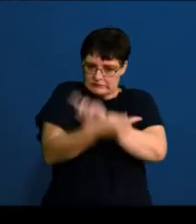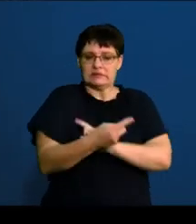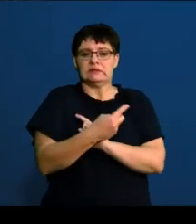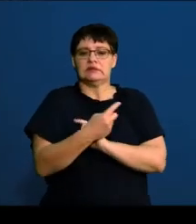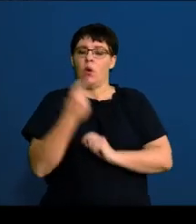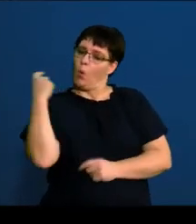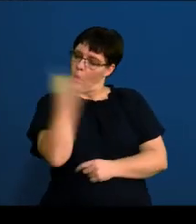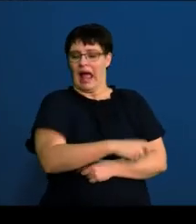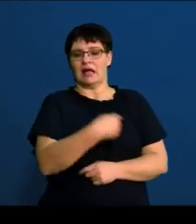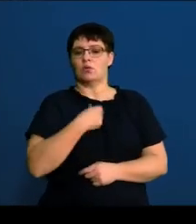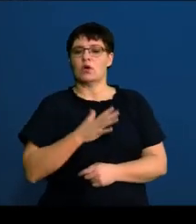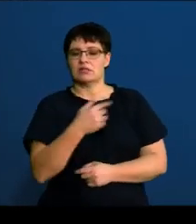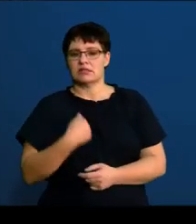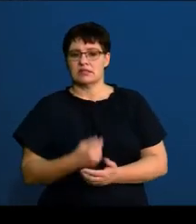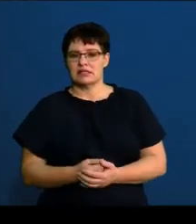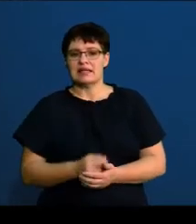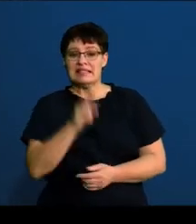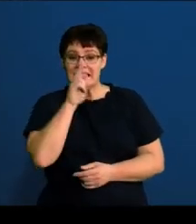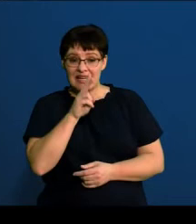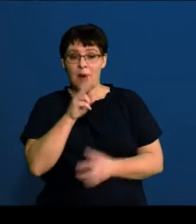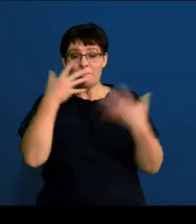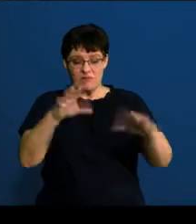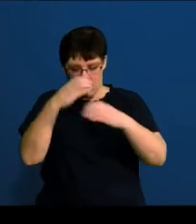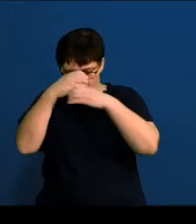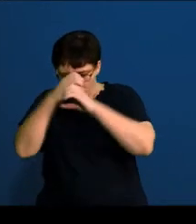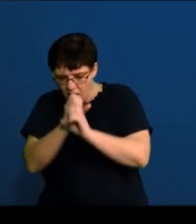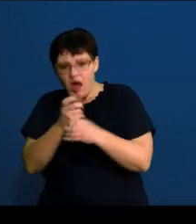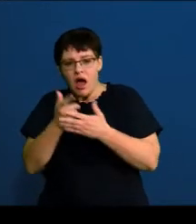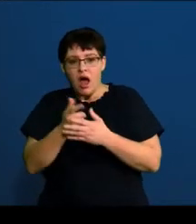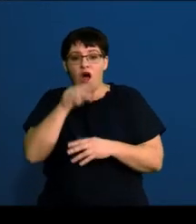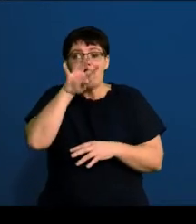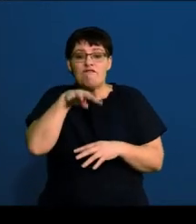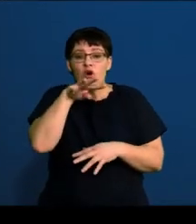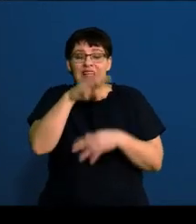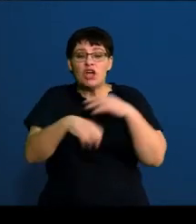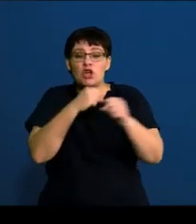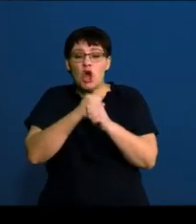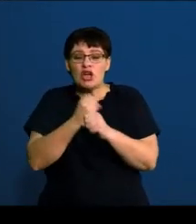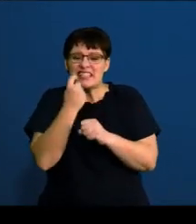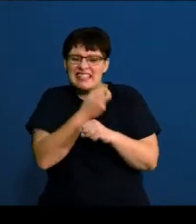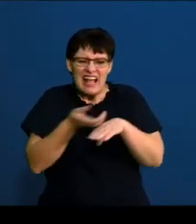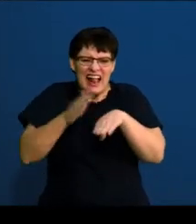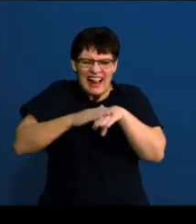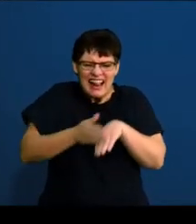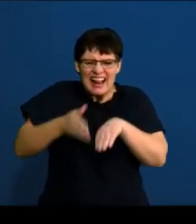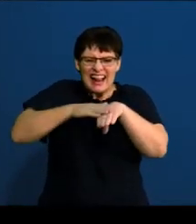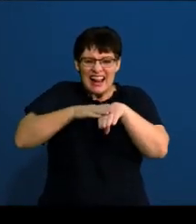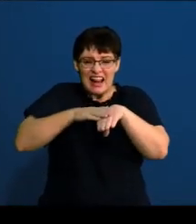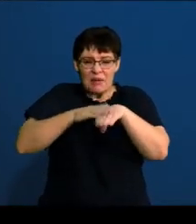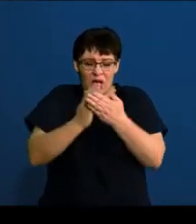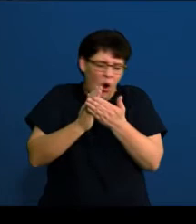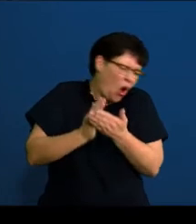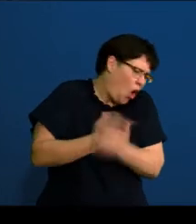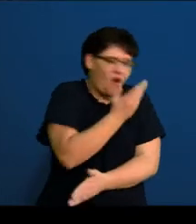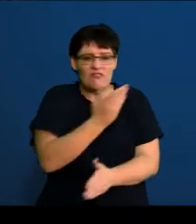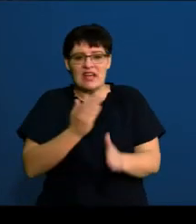here, it's clinically proven to remove up to 14 years of stain buildup in just 7 days.